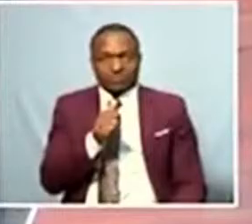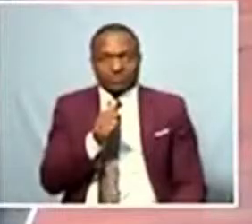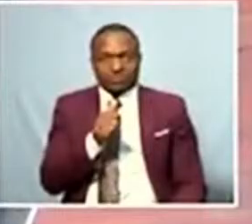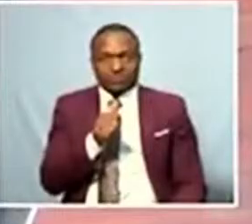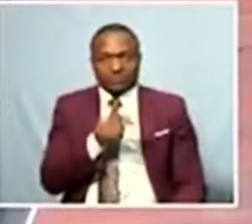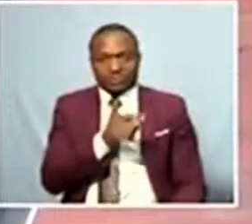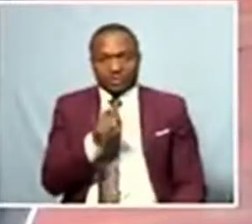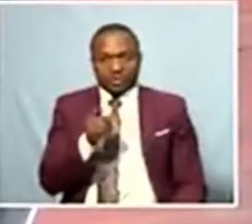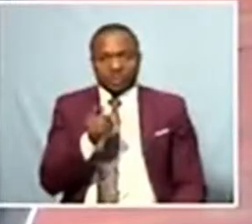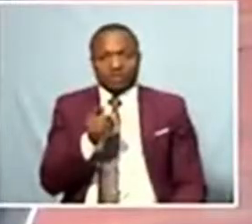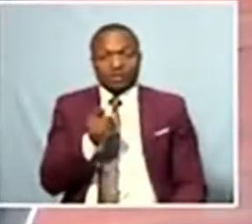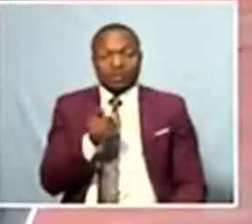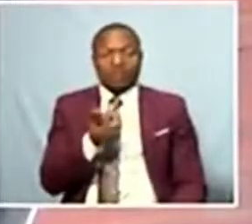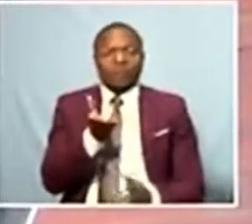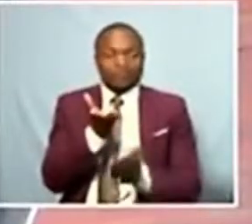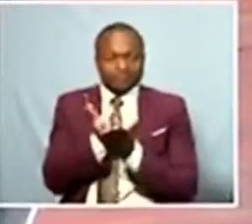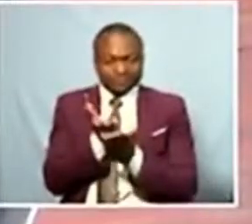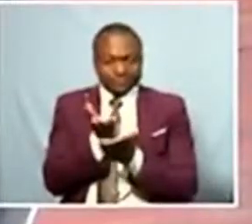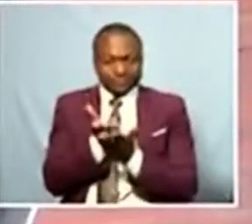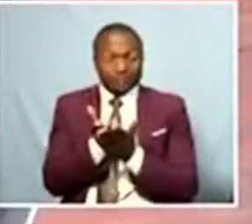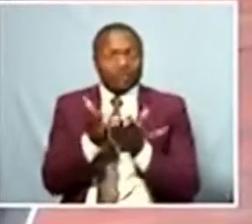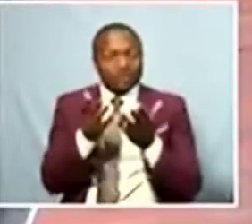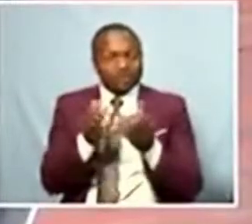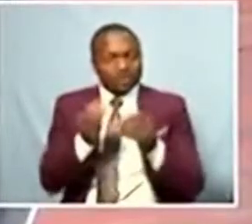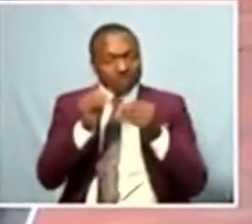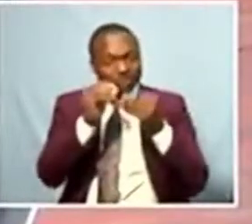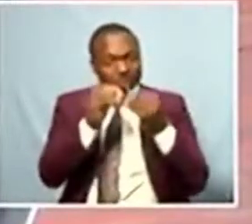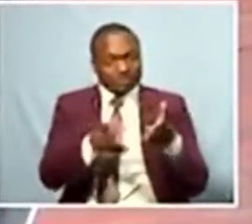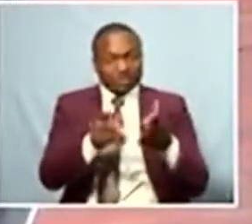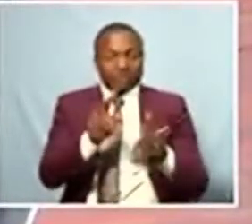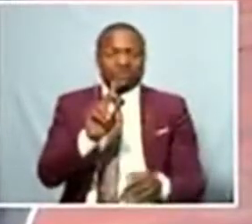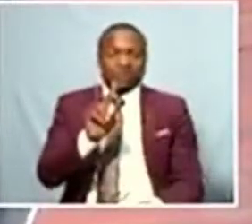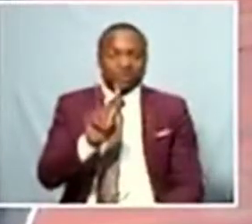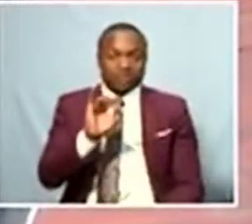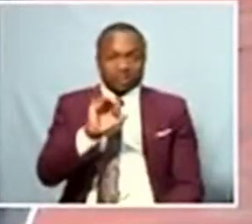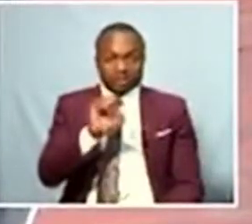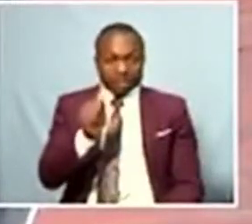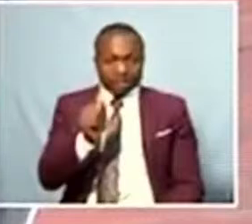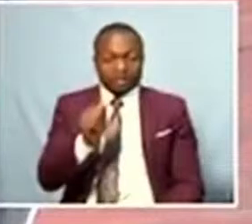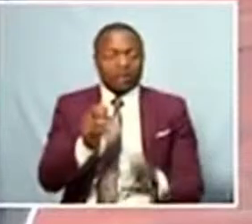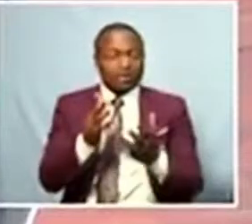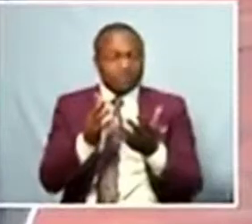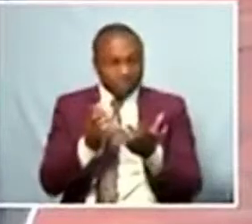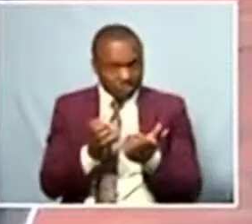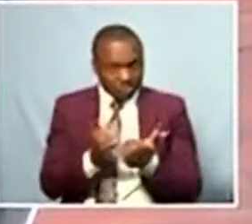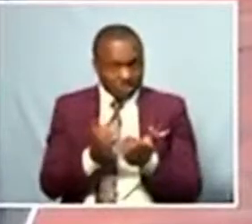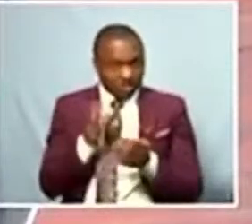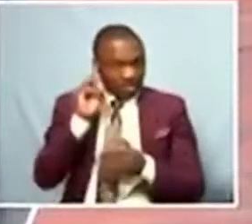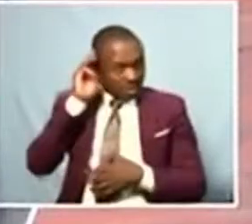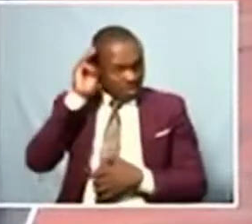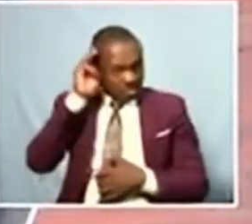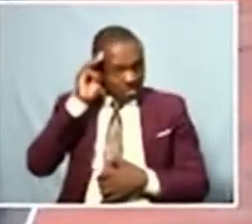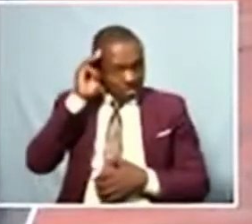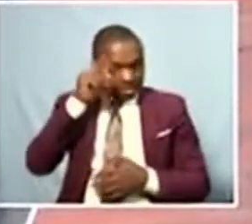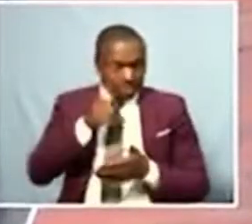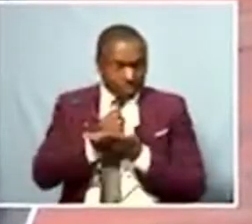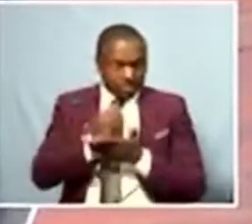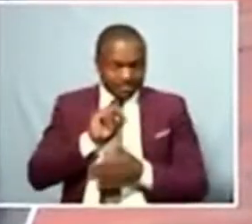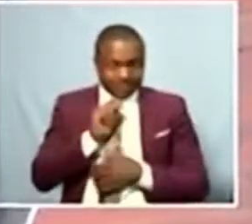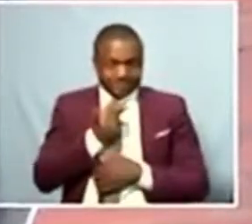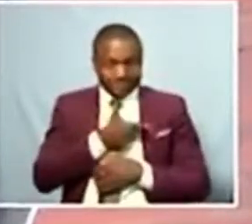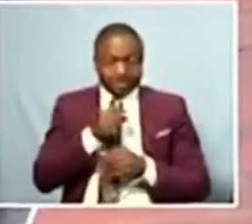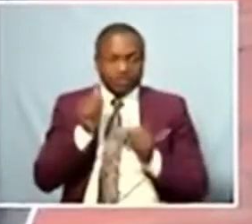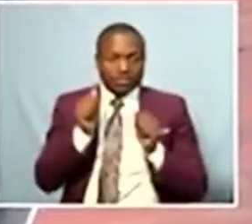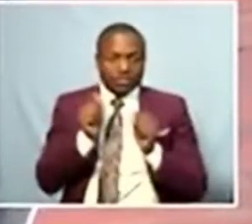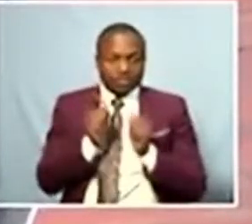that please, we want to be issued with a visa, and we want the ministry to help us with the